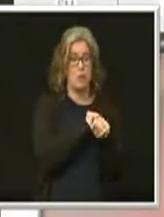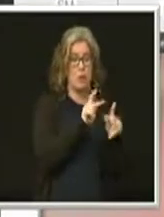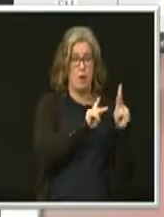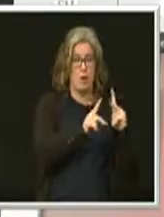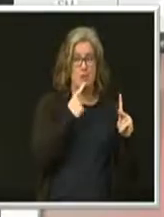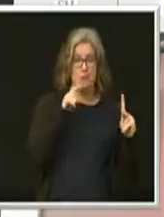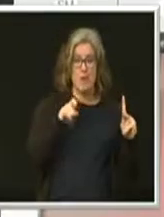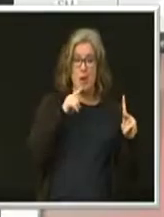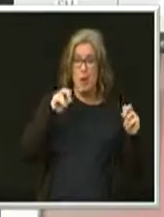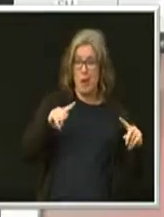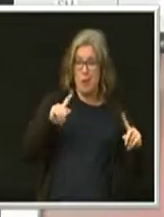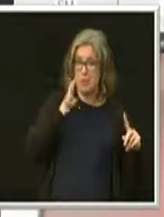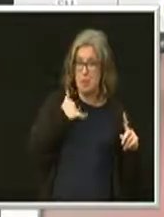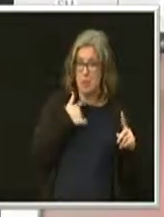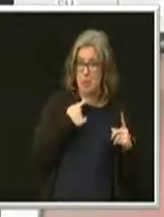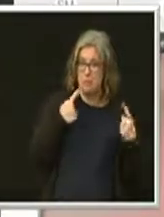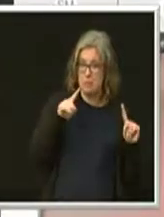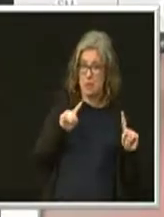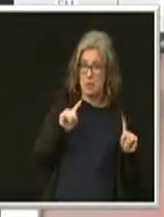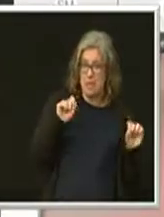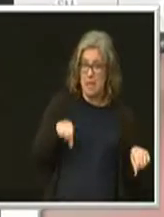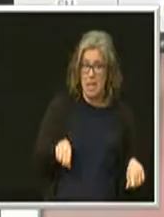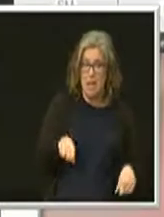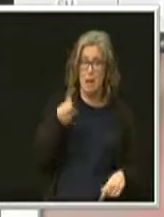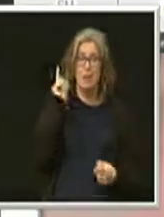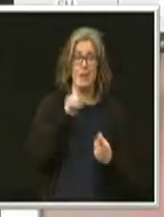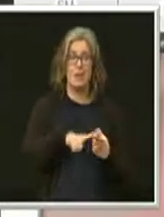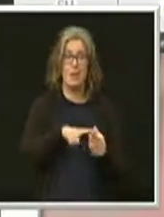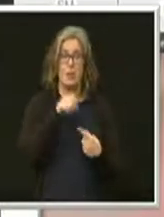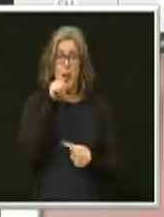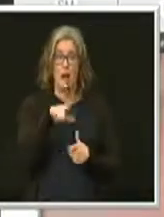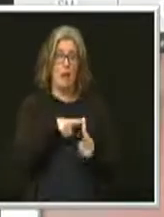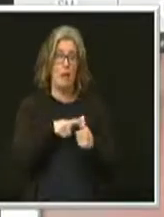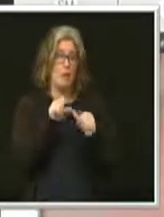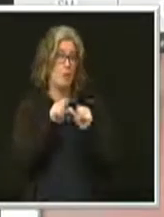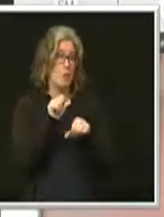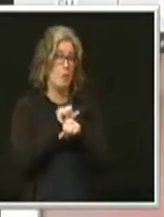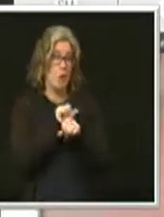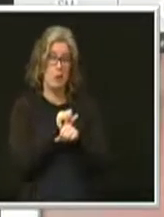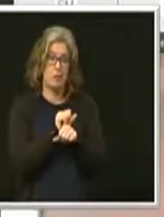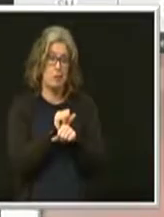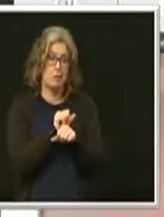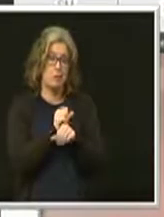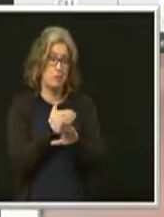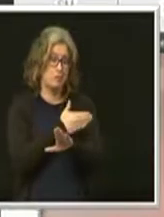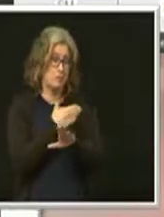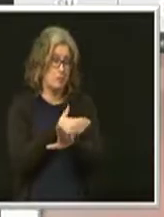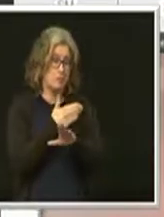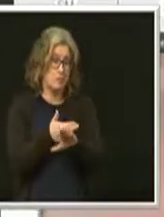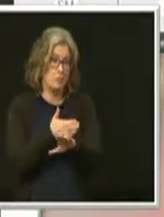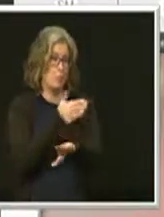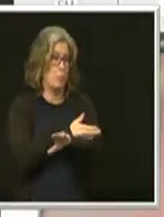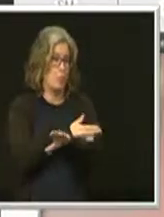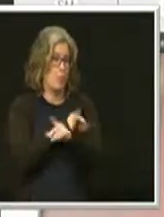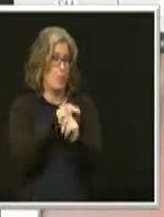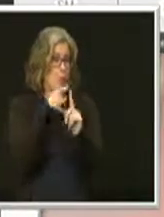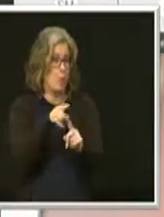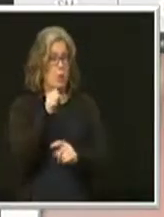say, okay, it looks like we could get something done. Until they're not, they're going to have to keep working, obviously, to get to that point.